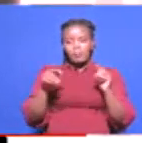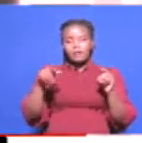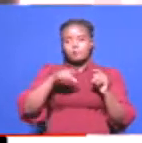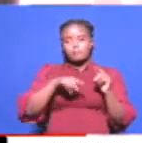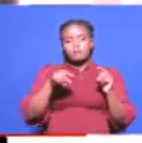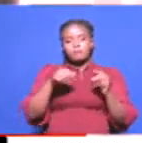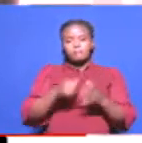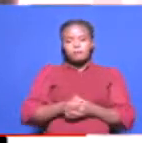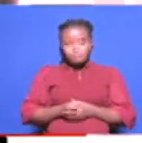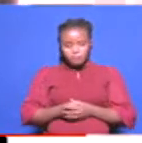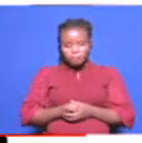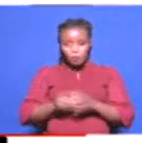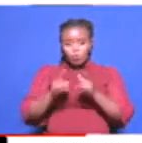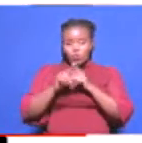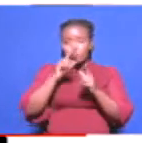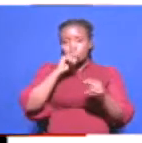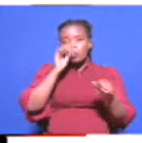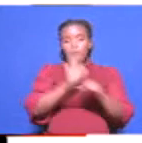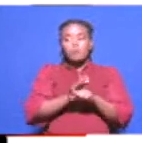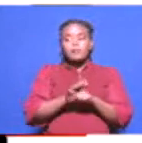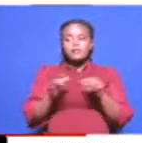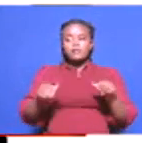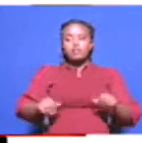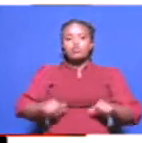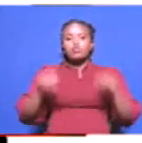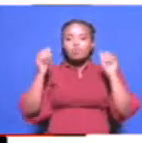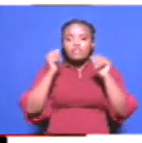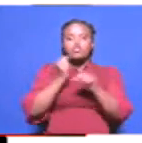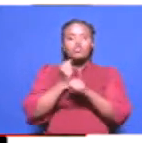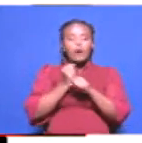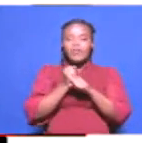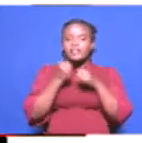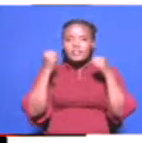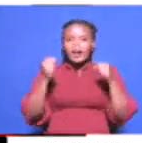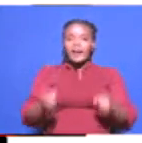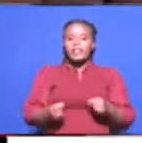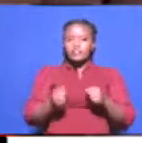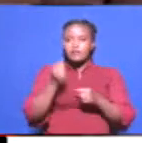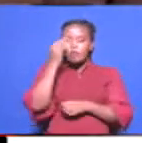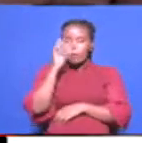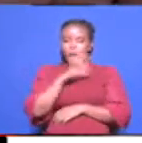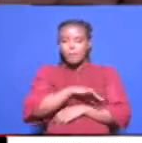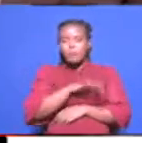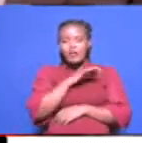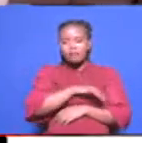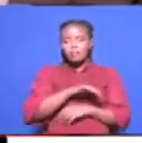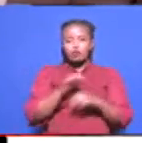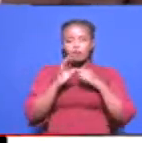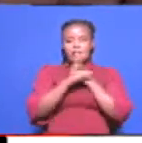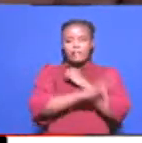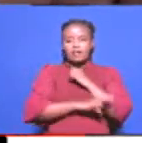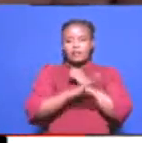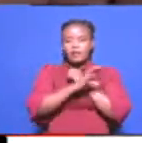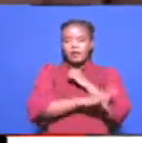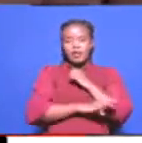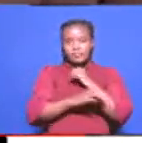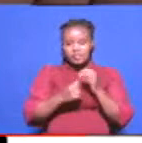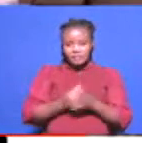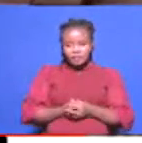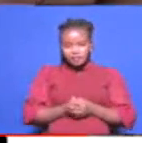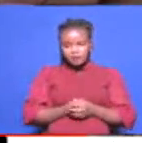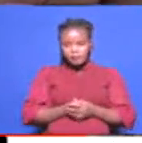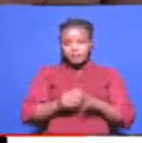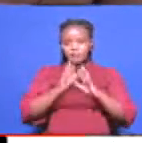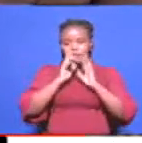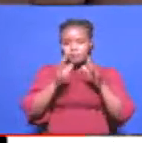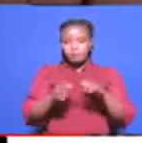have further pledged to continue working in synergies for the benefit of the country. Ruth Wamboi for